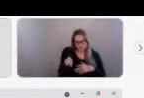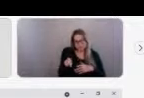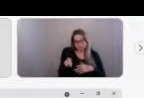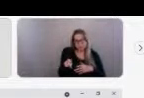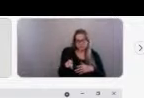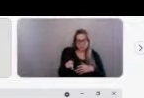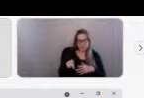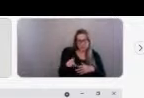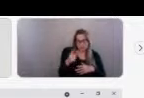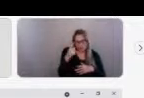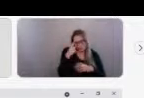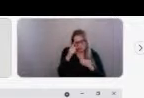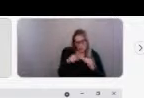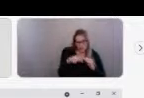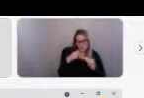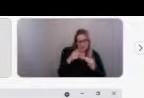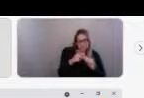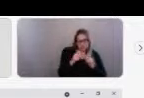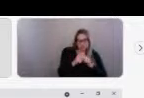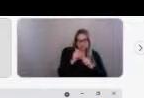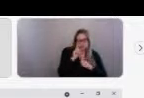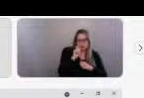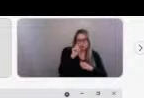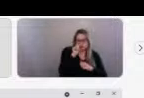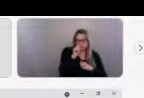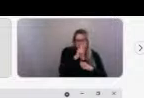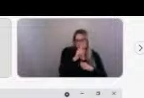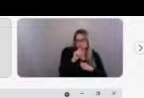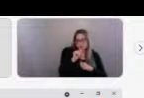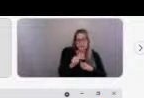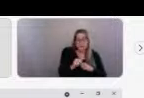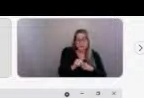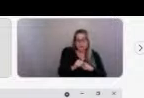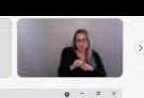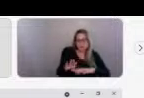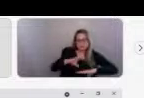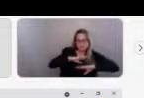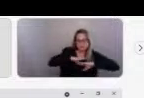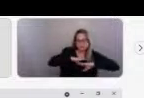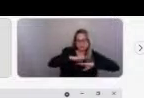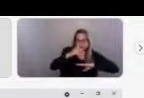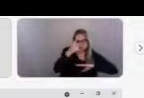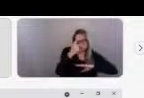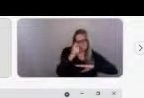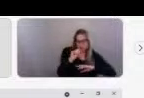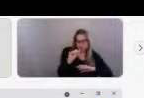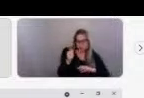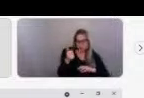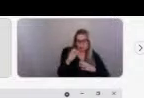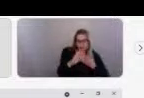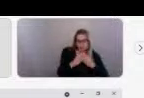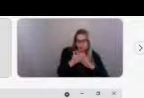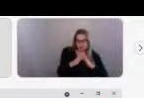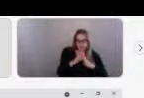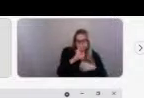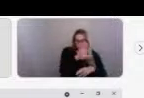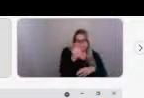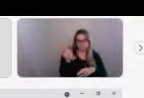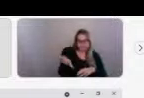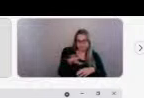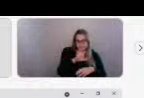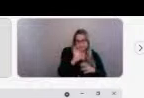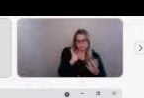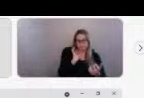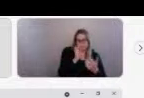taken into account with scottsdale and not to be set aside because there isn't any other communities around us that we fit